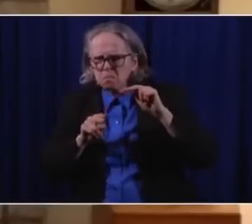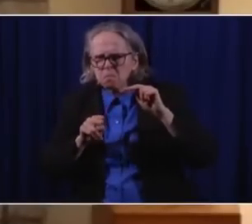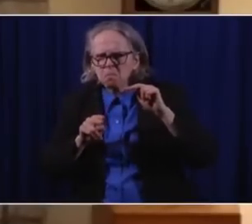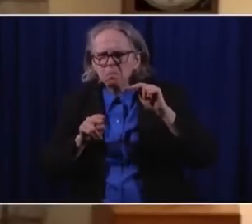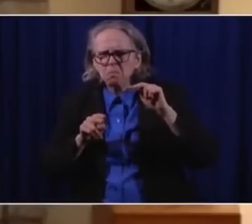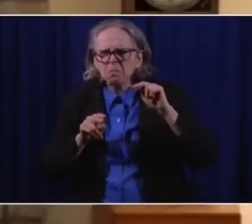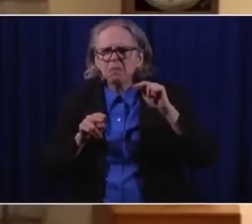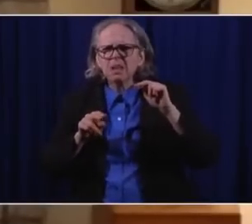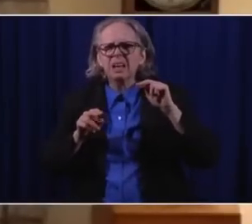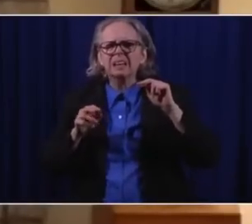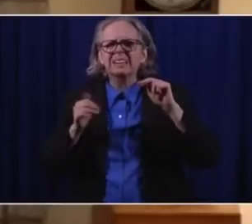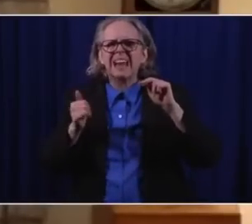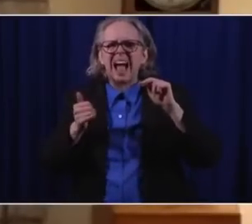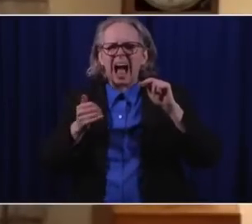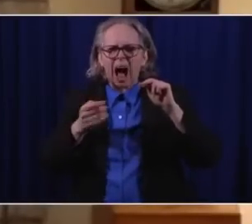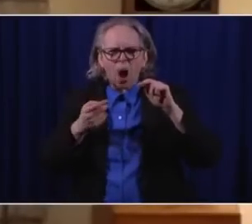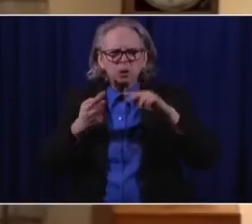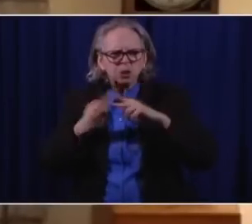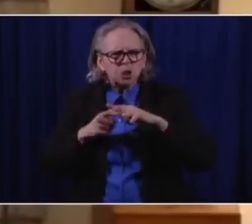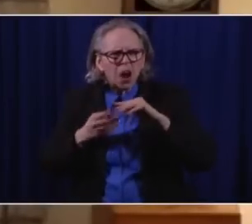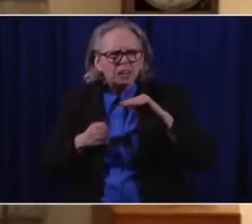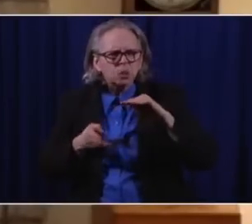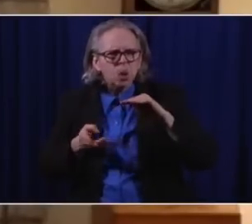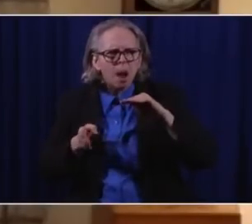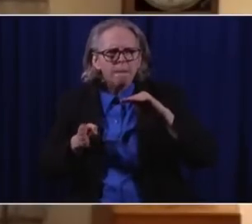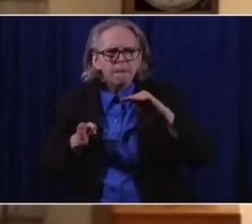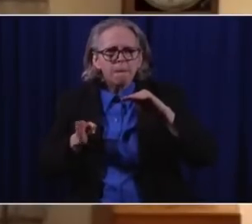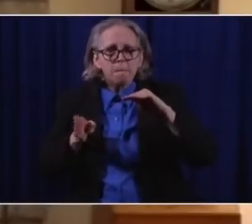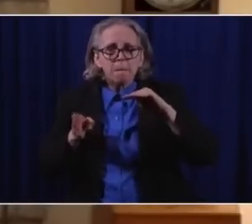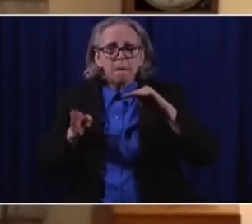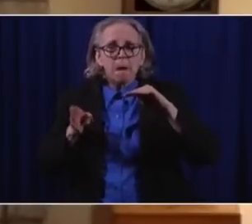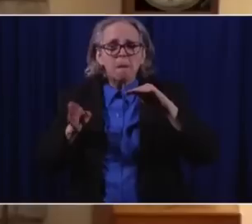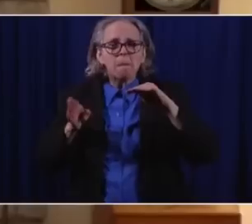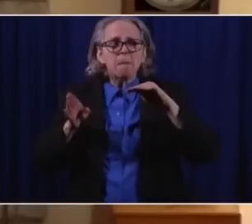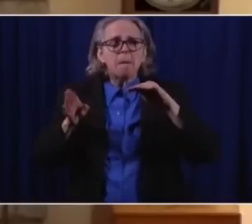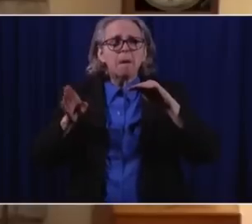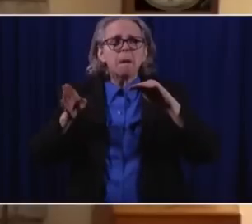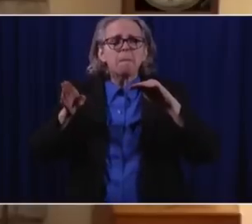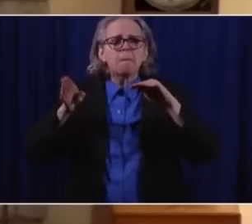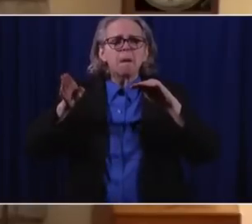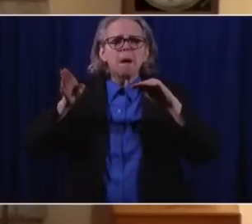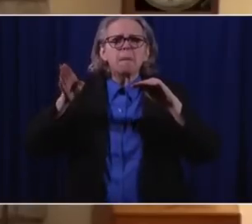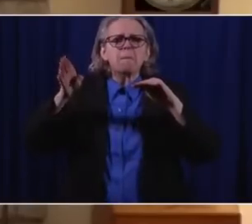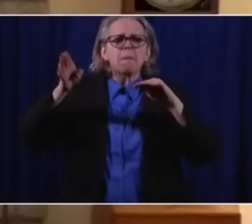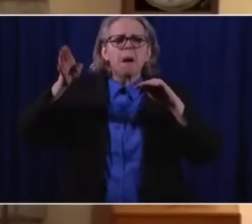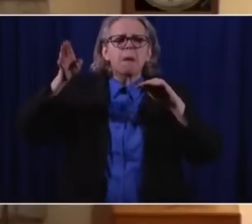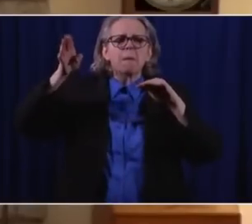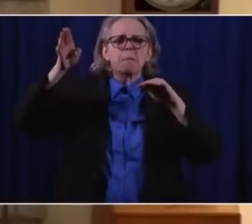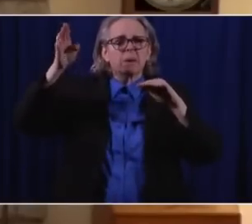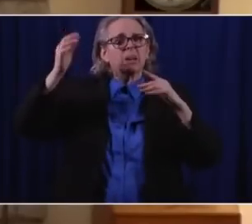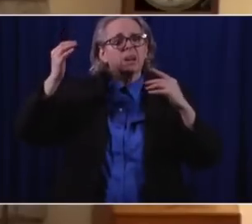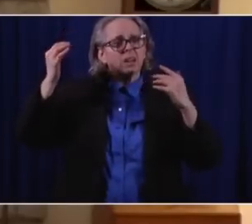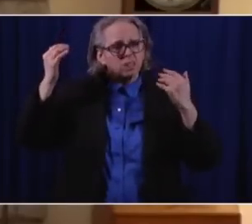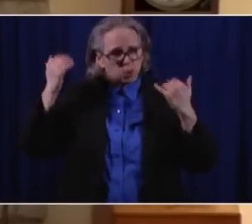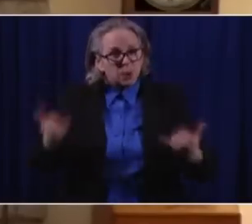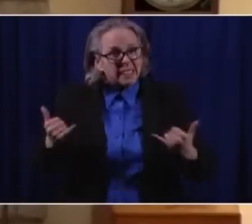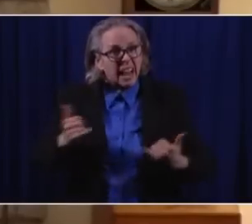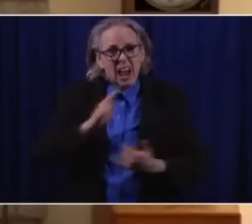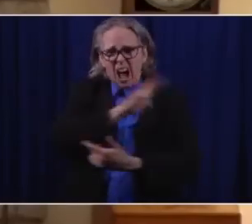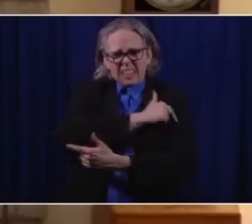another surge in patients who are hospitalized, one that continues to rise. As of today, we are